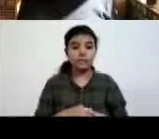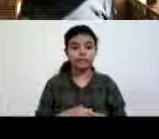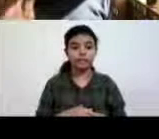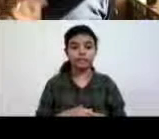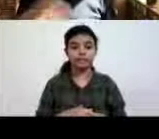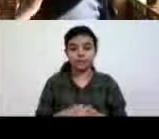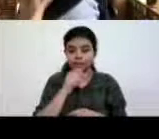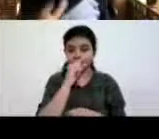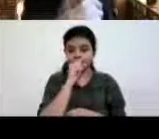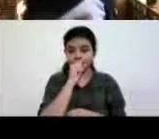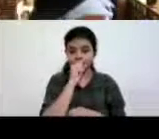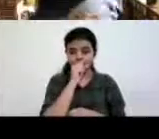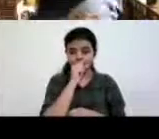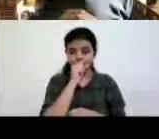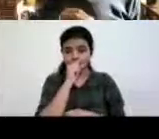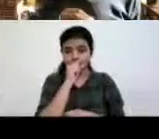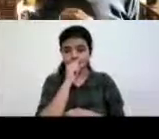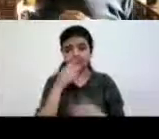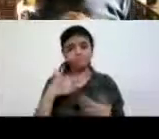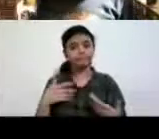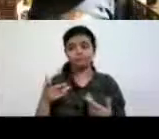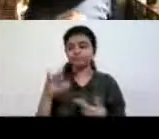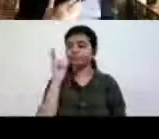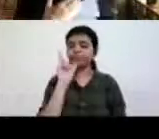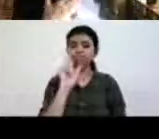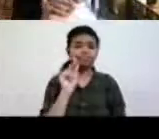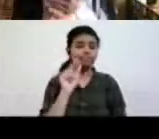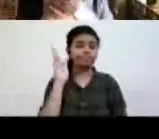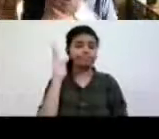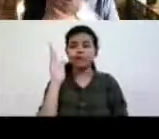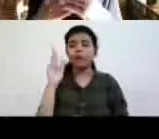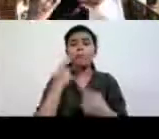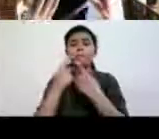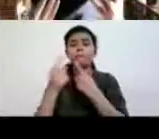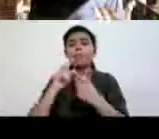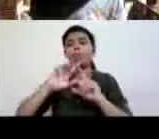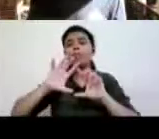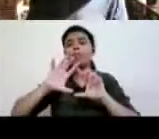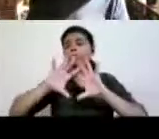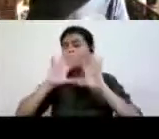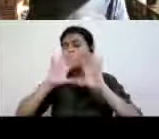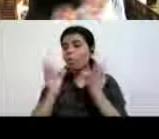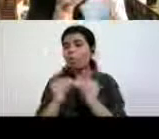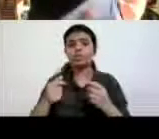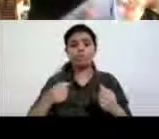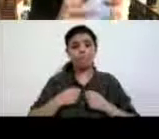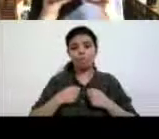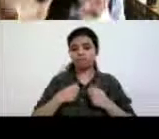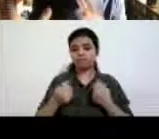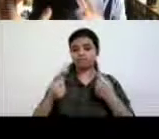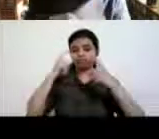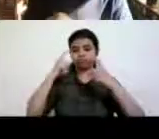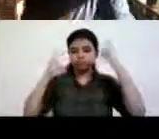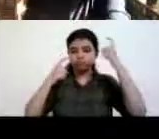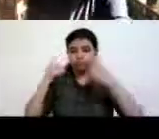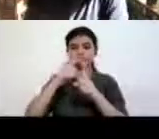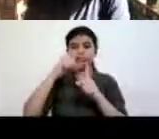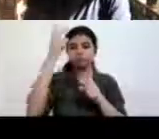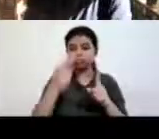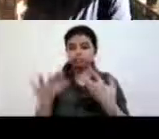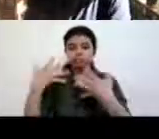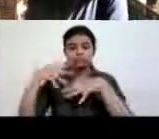I was talking a lot now. When I'm like sharing my thoughts with you on design and